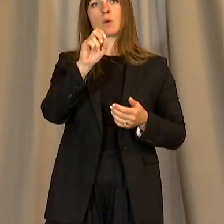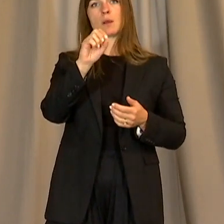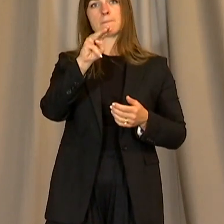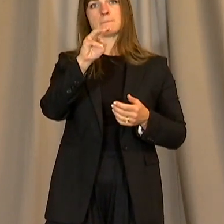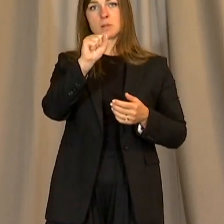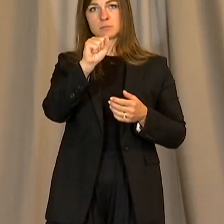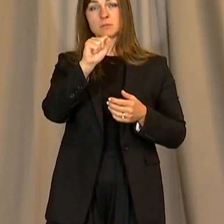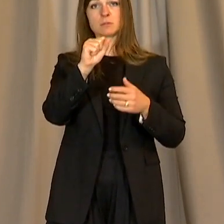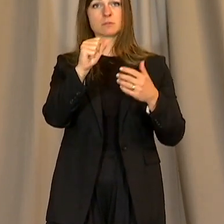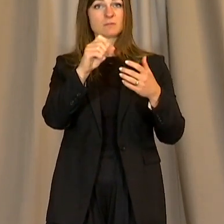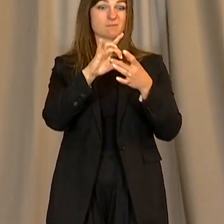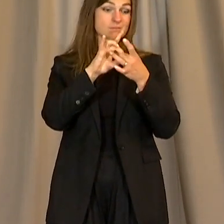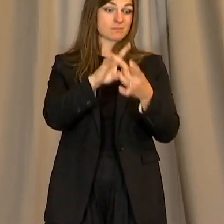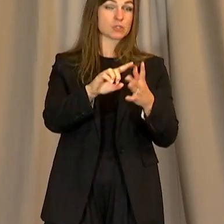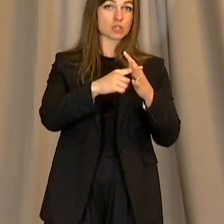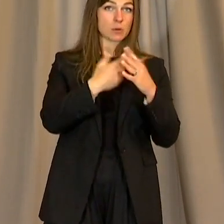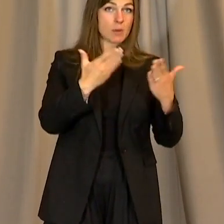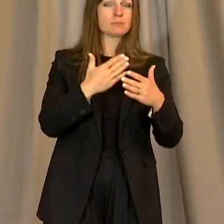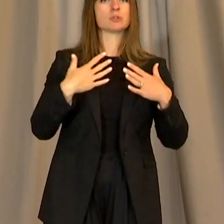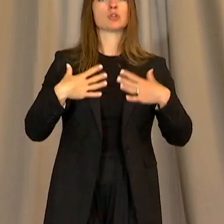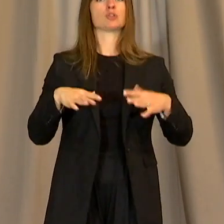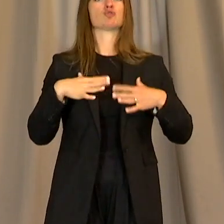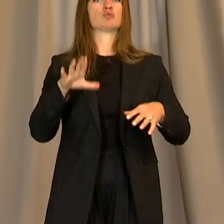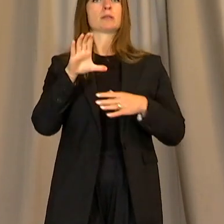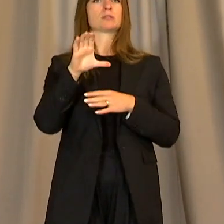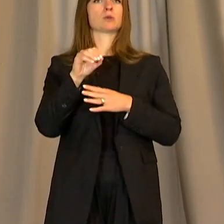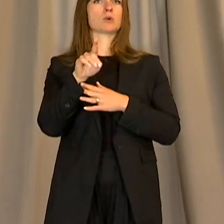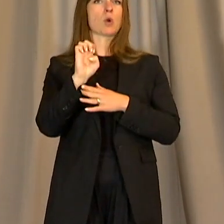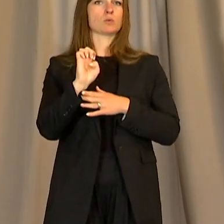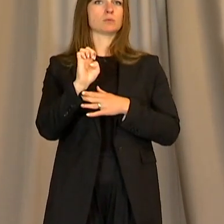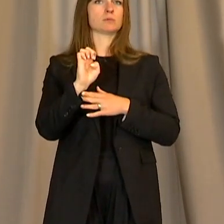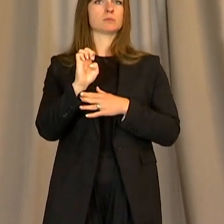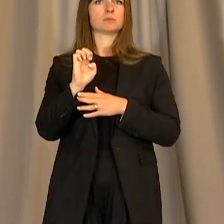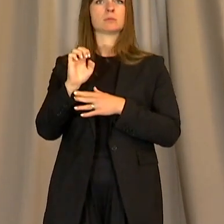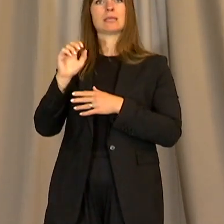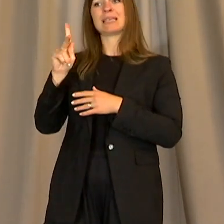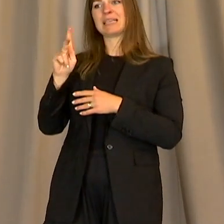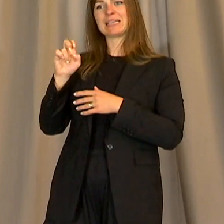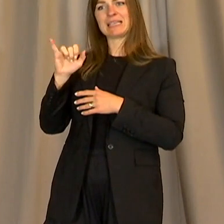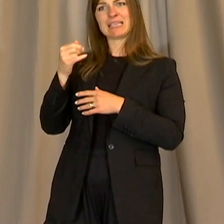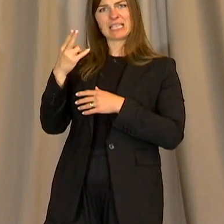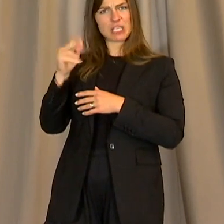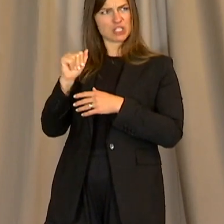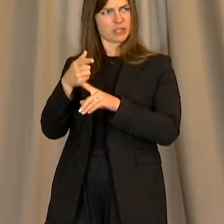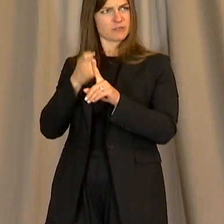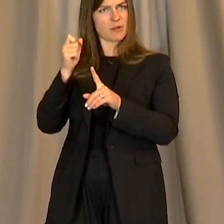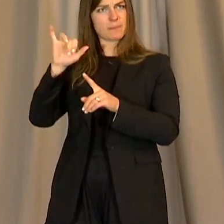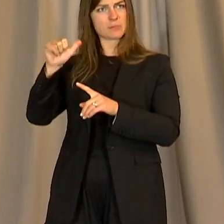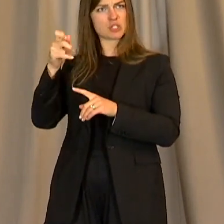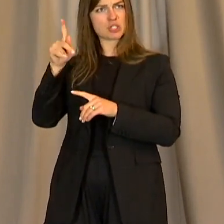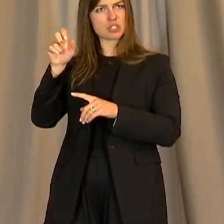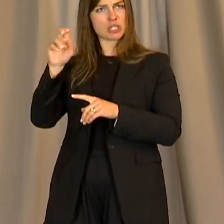code. And this prompt was prompted from where Keisha's from. You're from Jackson, correct? So